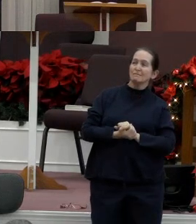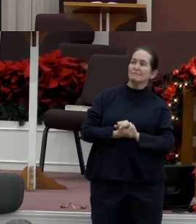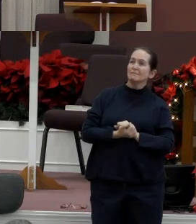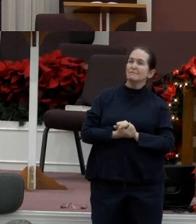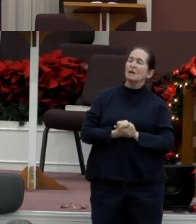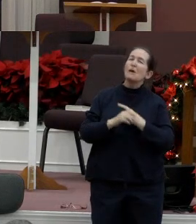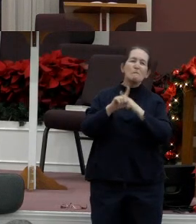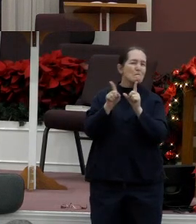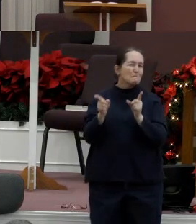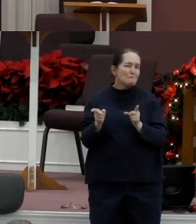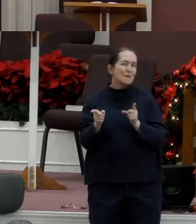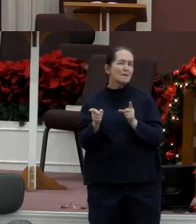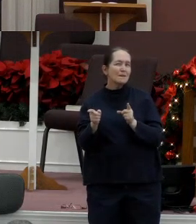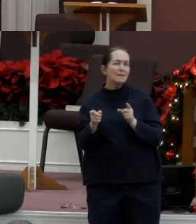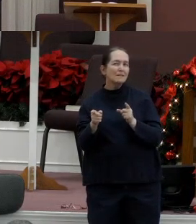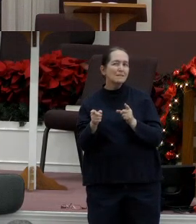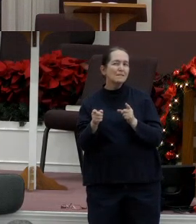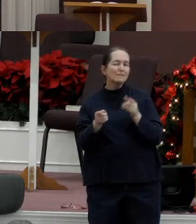But you know,